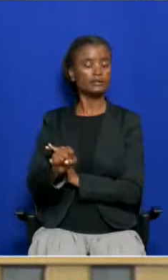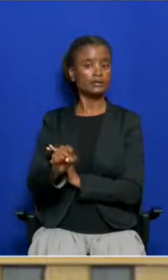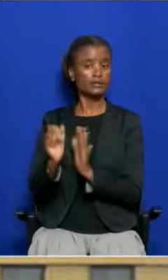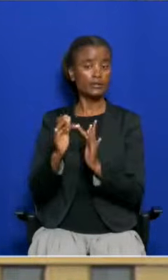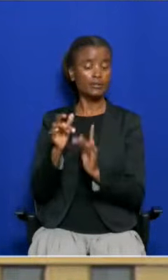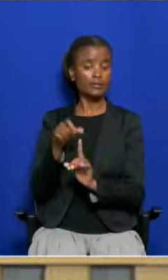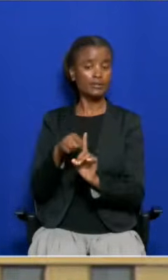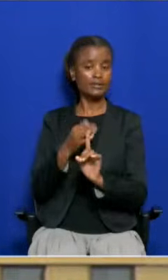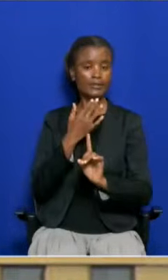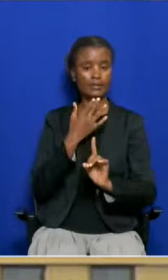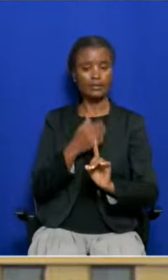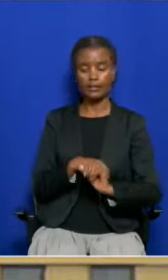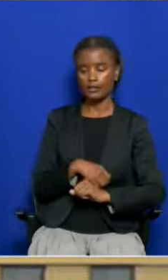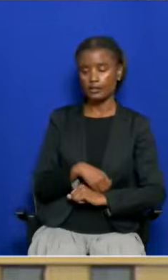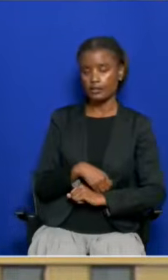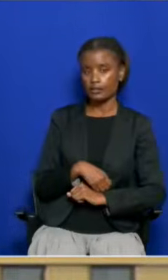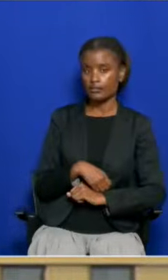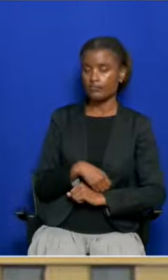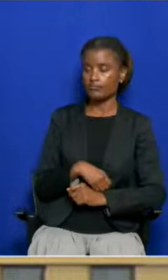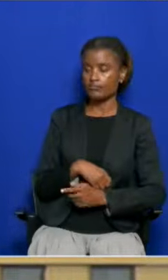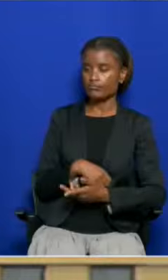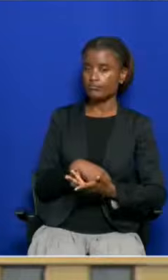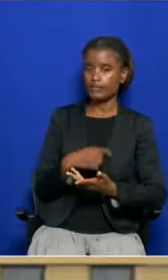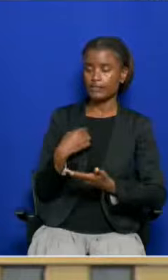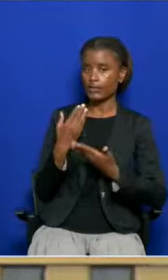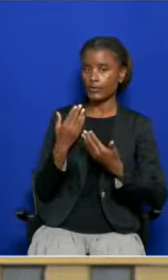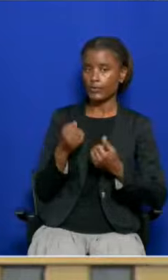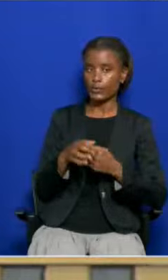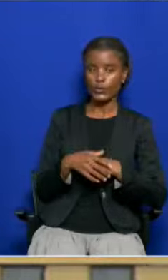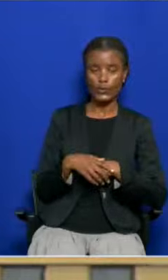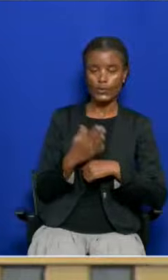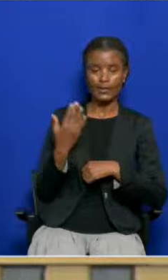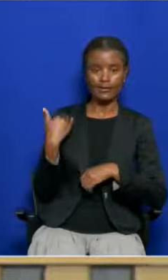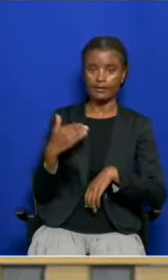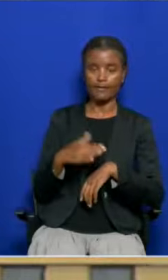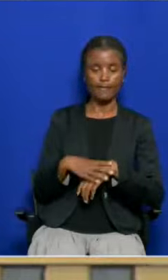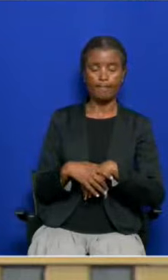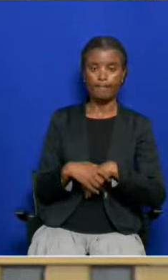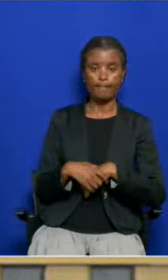I would not know at that time.